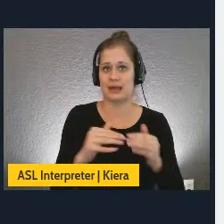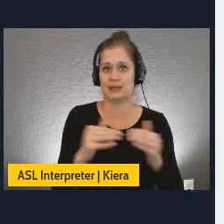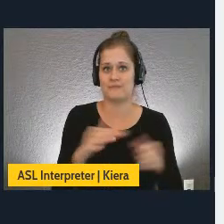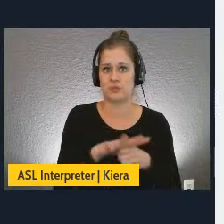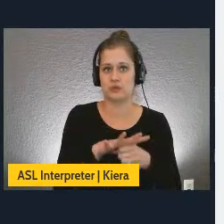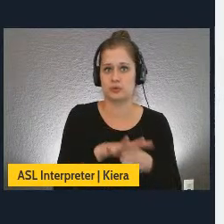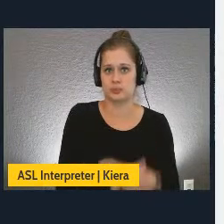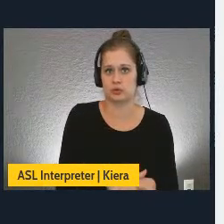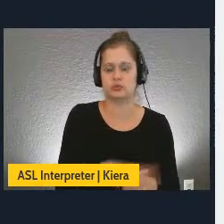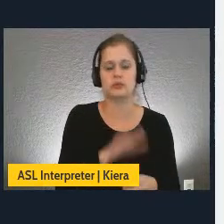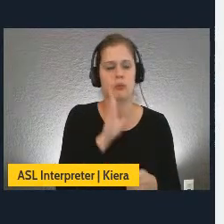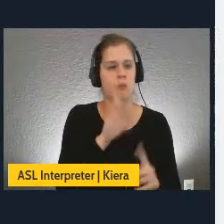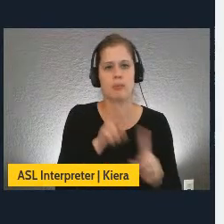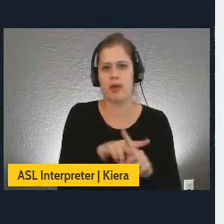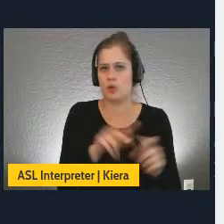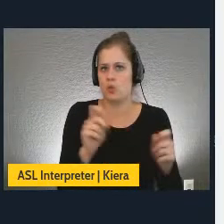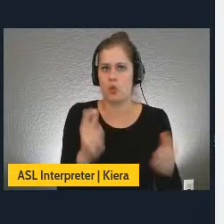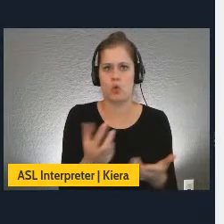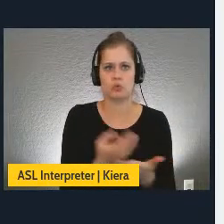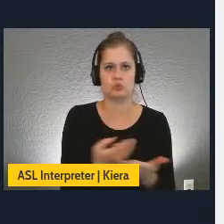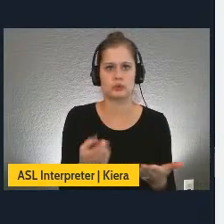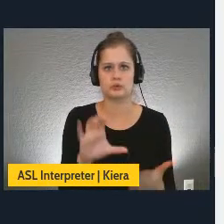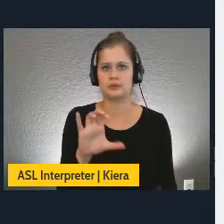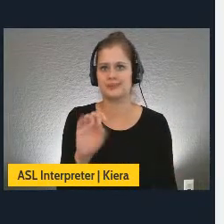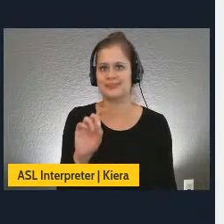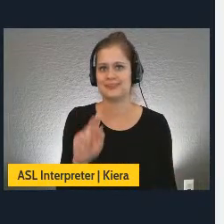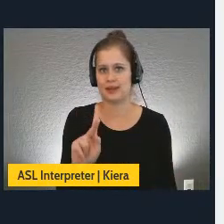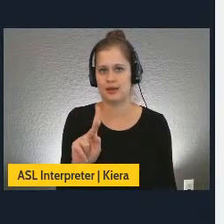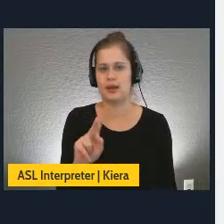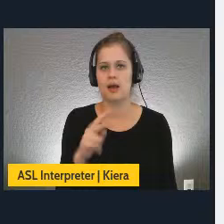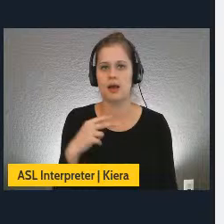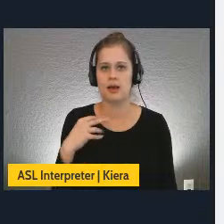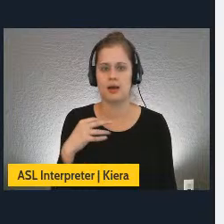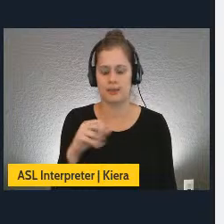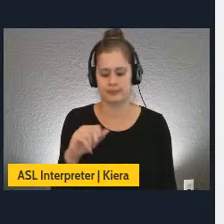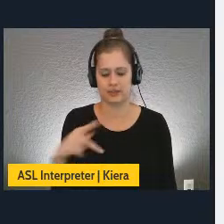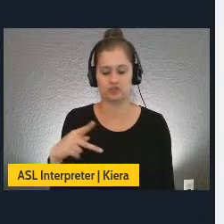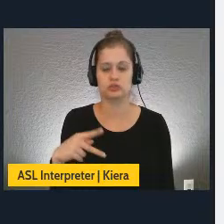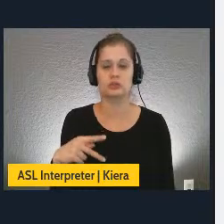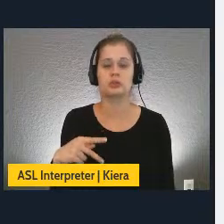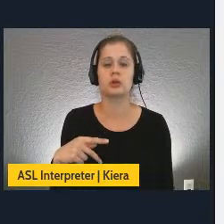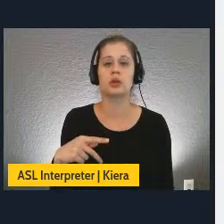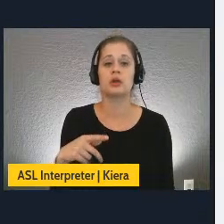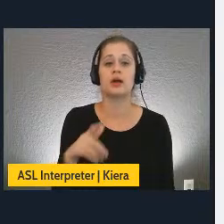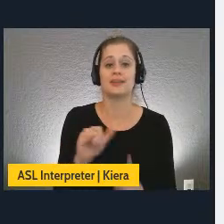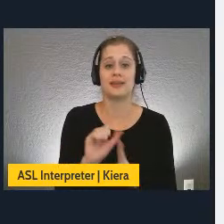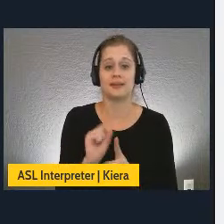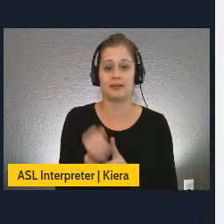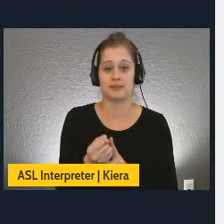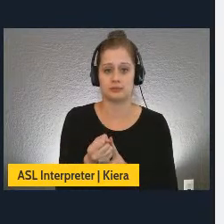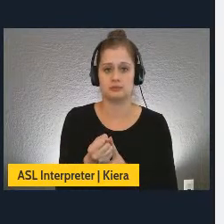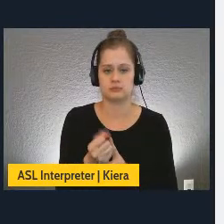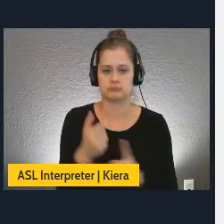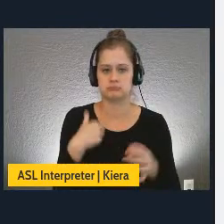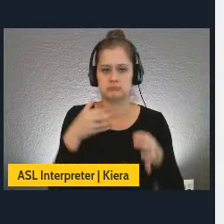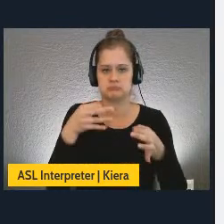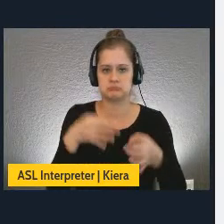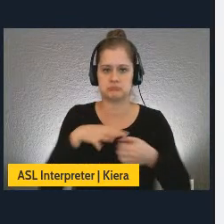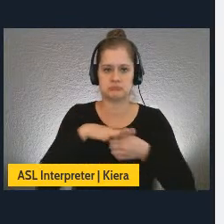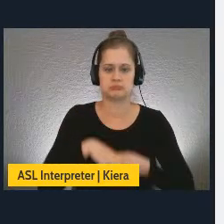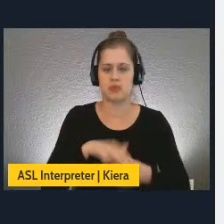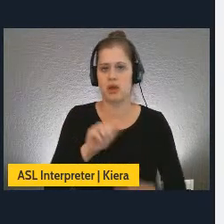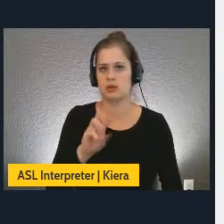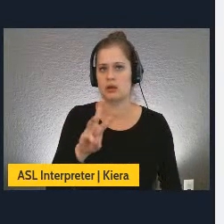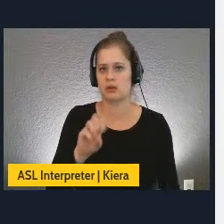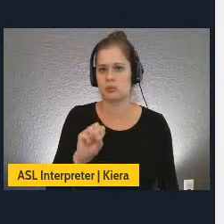all resources within your CDK application. So in this case, I've decided to suppress the AWS Solutions cog2